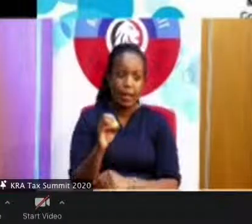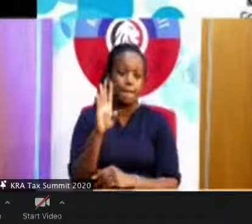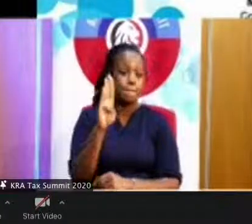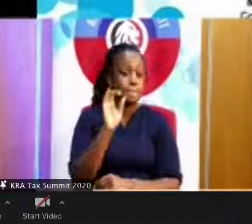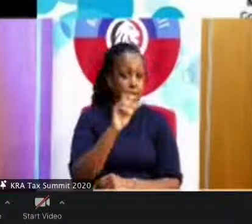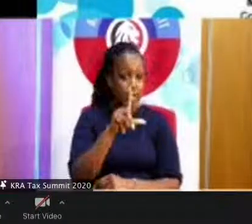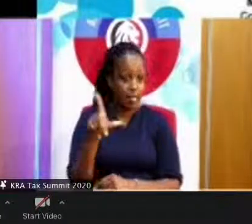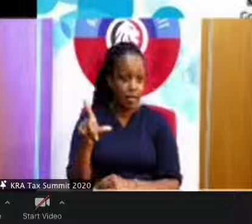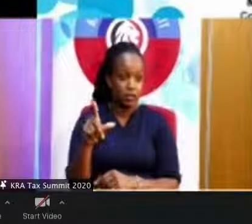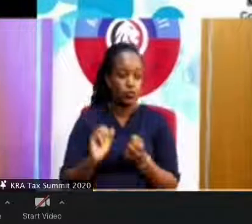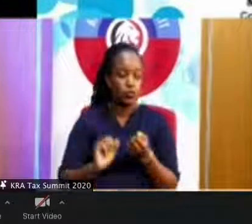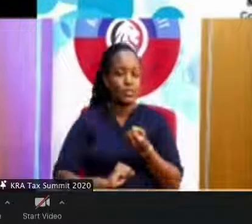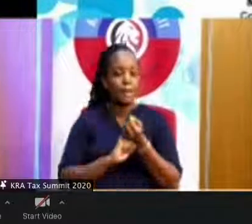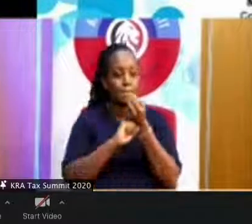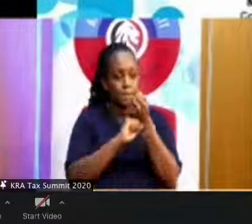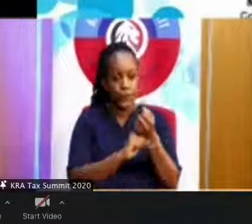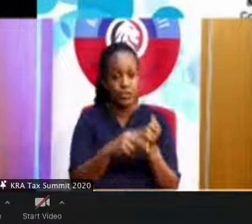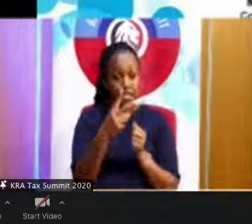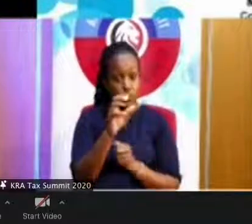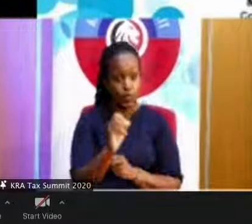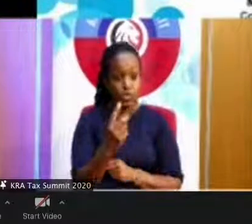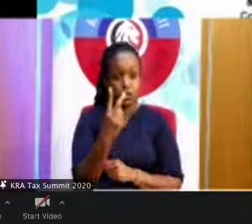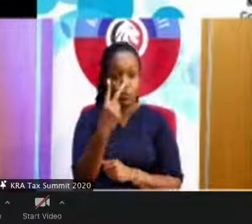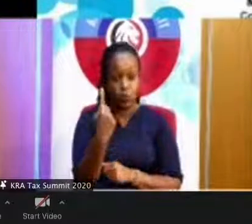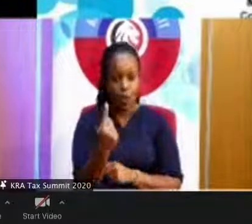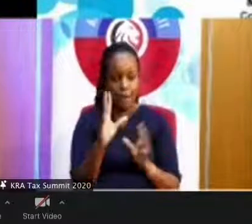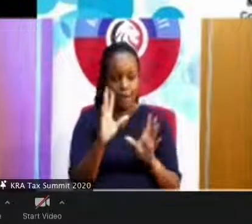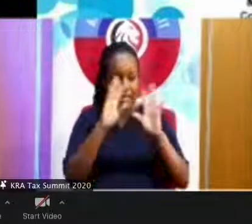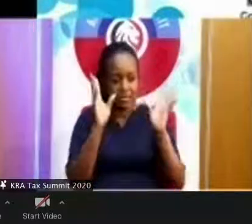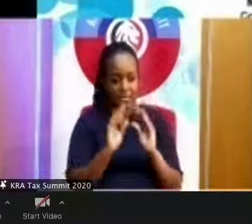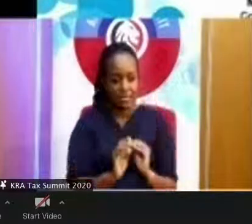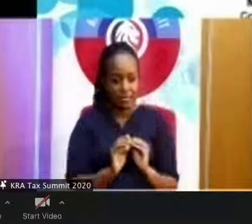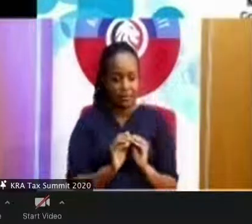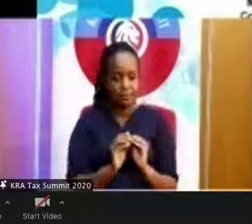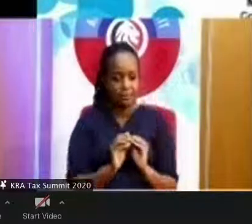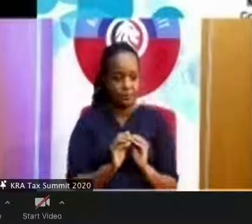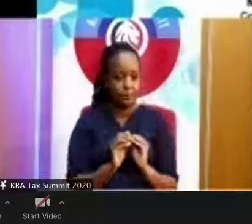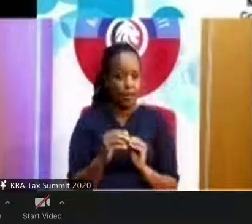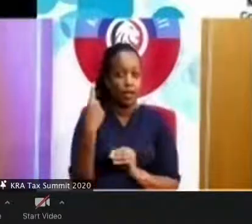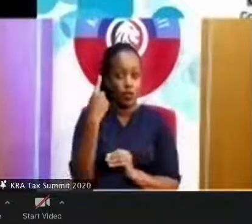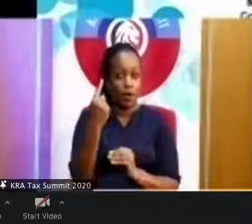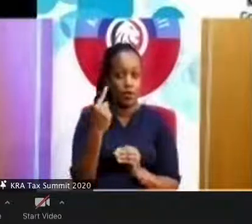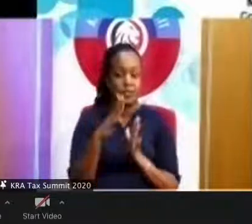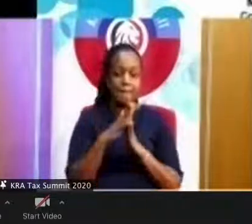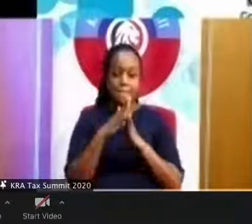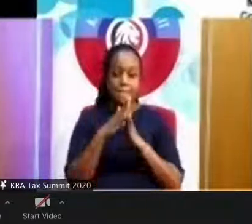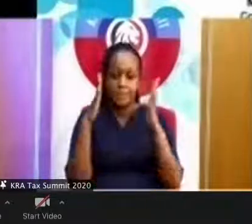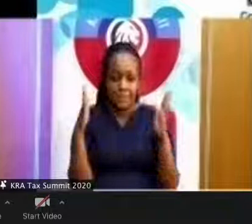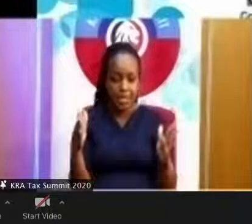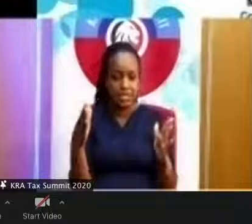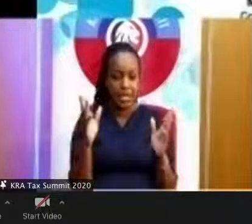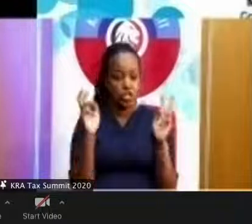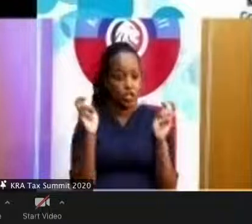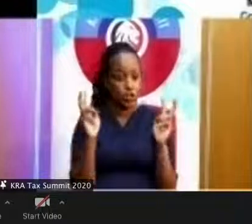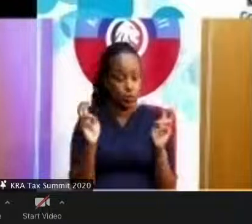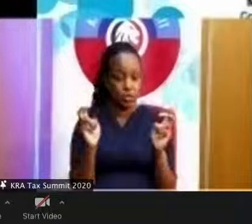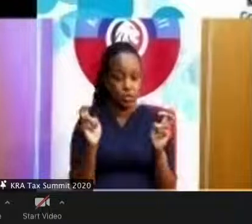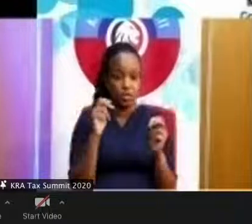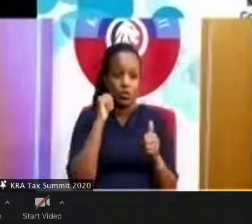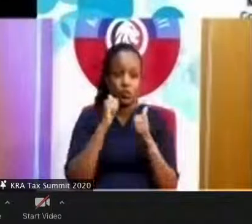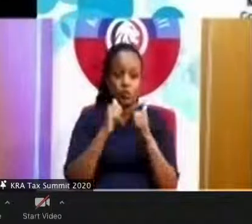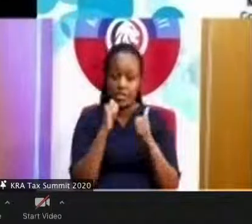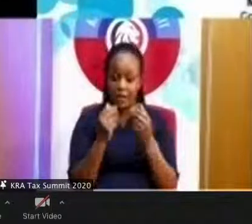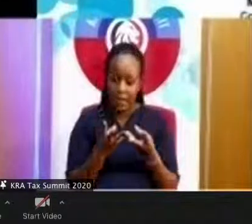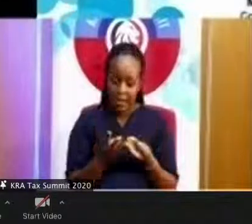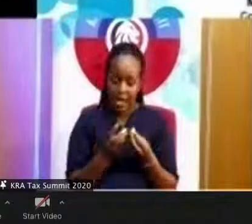the 2021 budget. And one of the major issues being addressed in